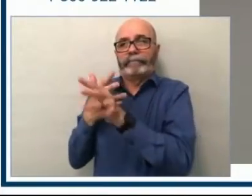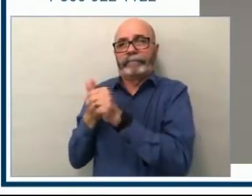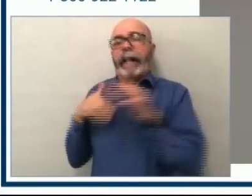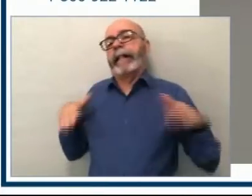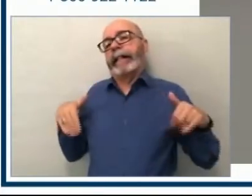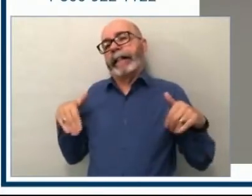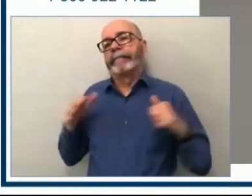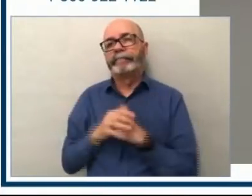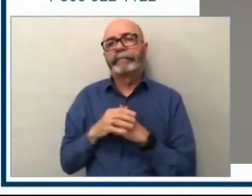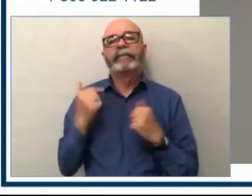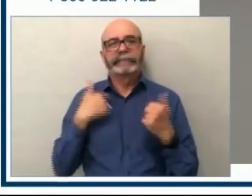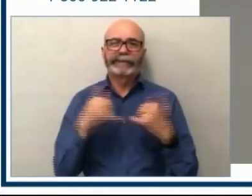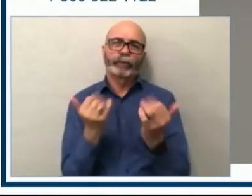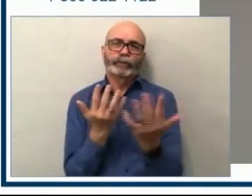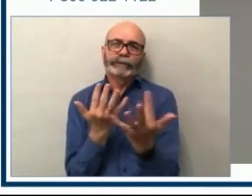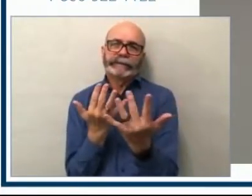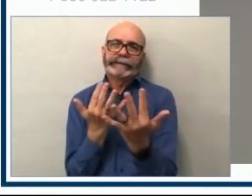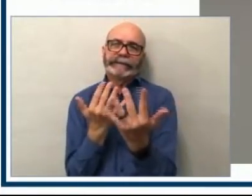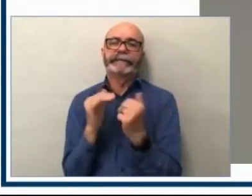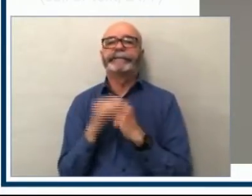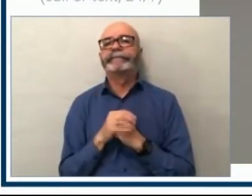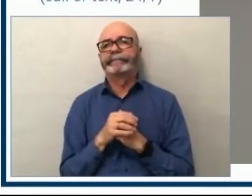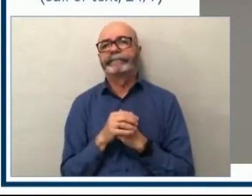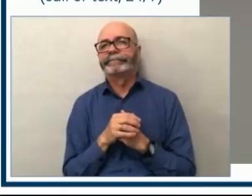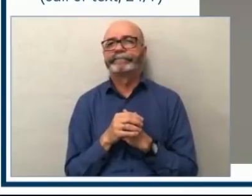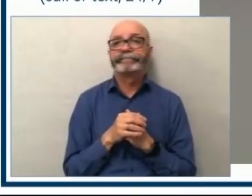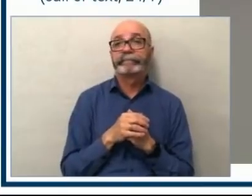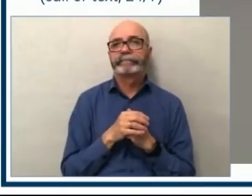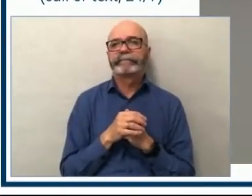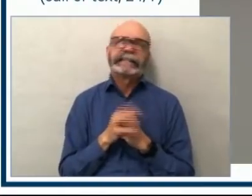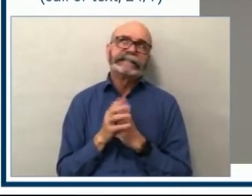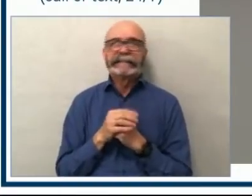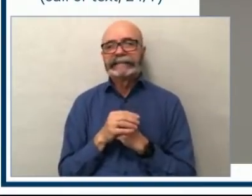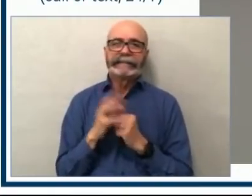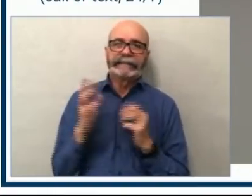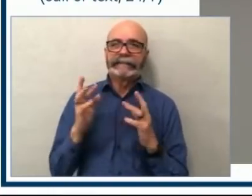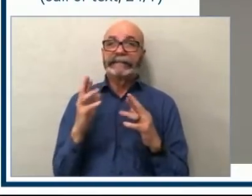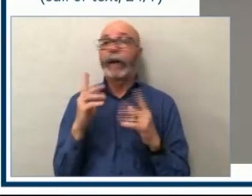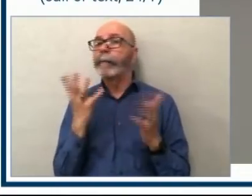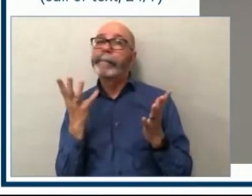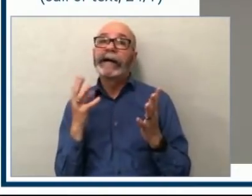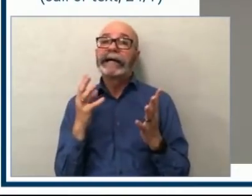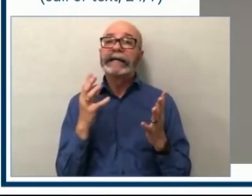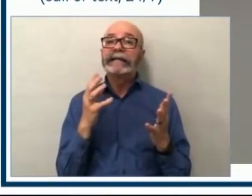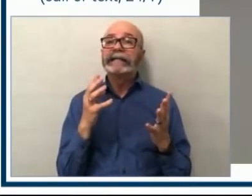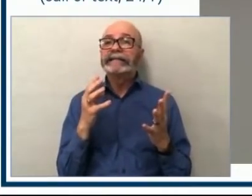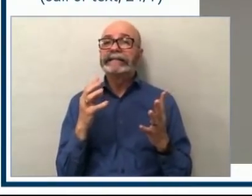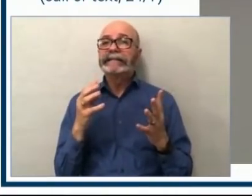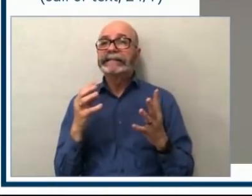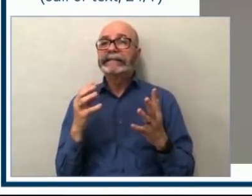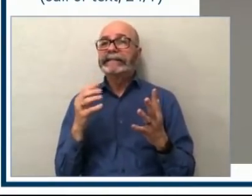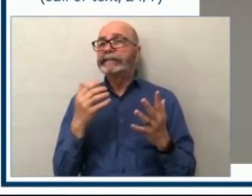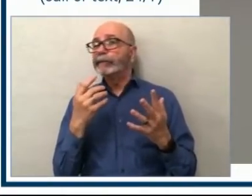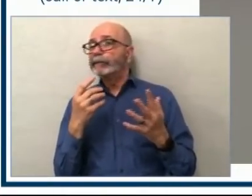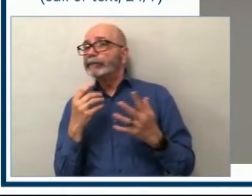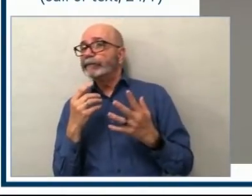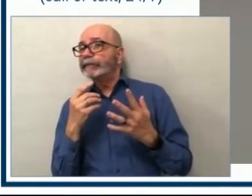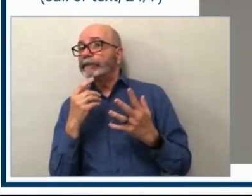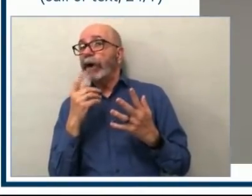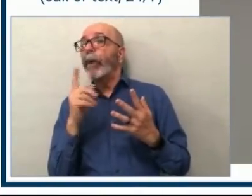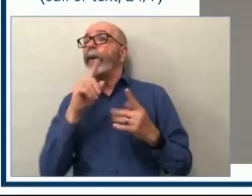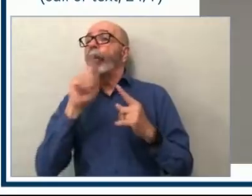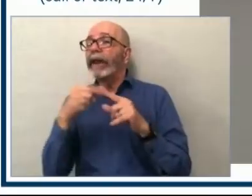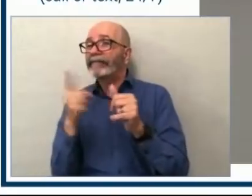much, what is the confirmation of what reduction of Moderna vaccine we'll get in our March